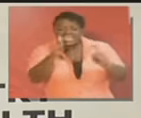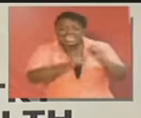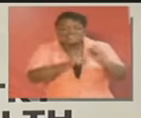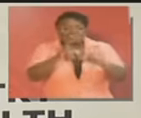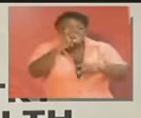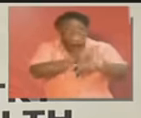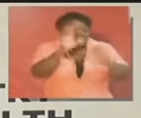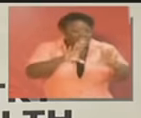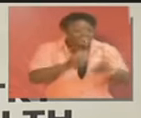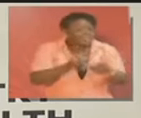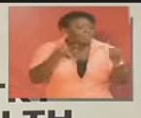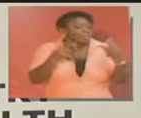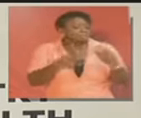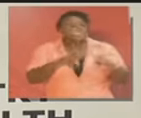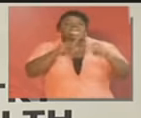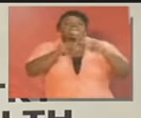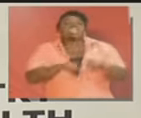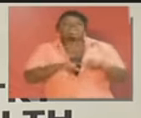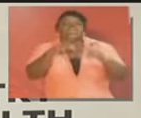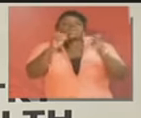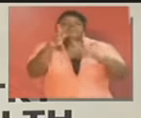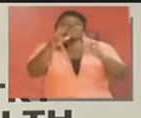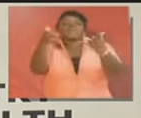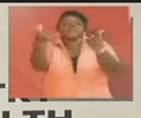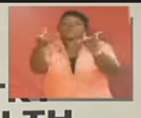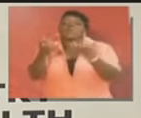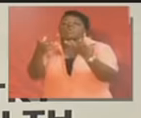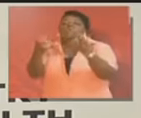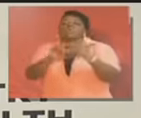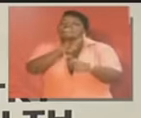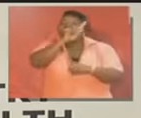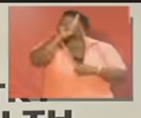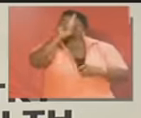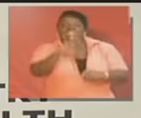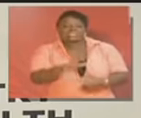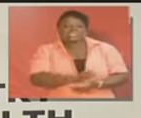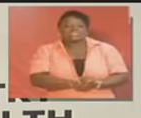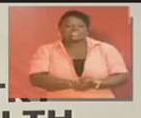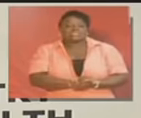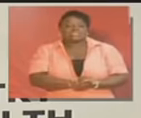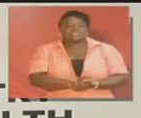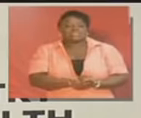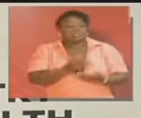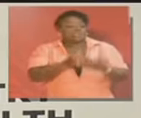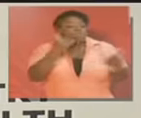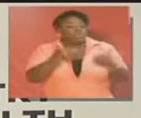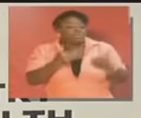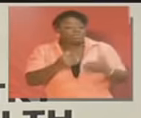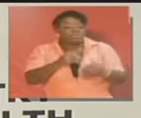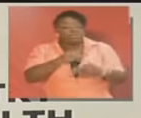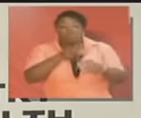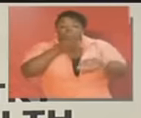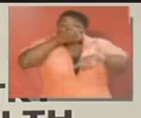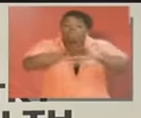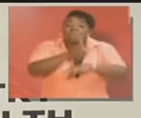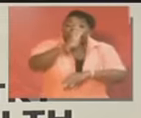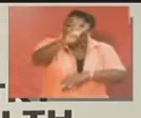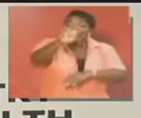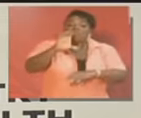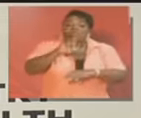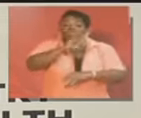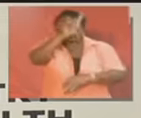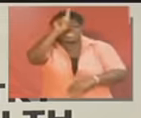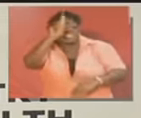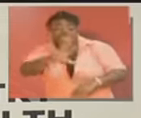demand. So in the last couple of days, we would have seen over 400 tests in some cases being done, varying